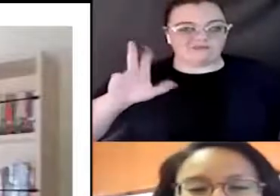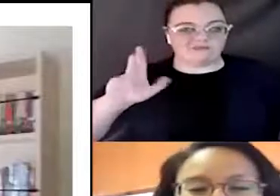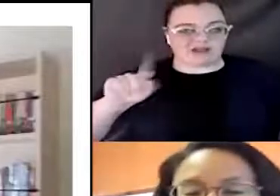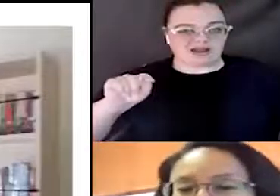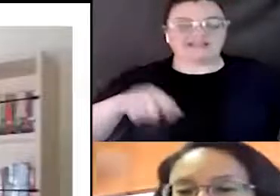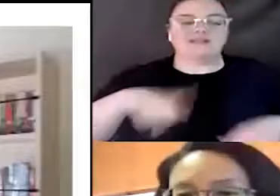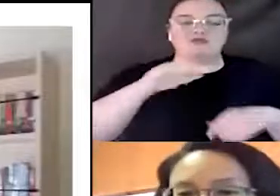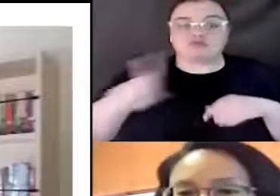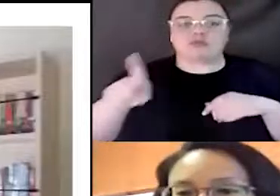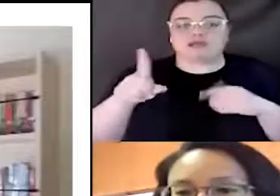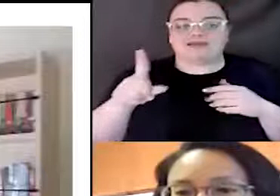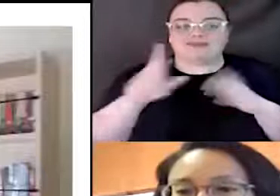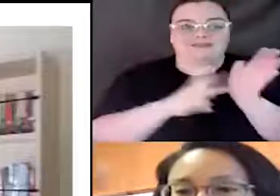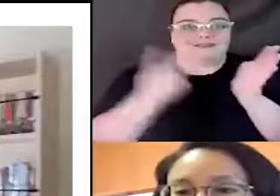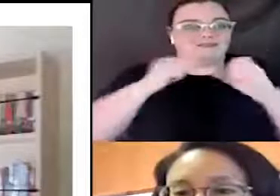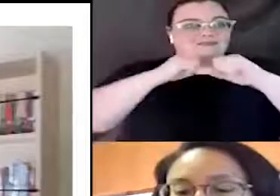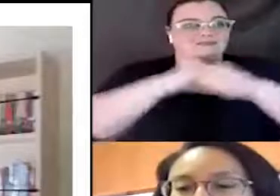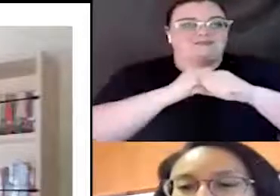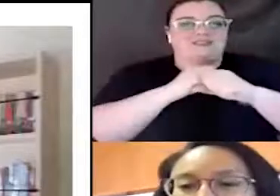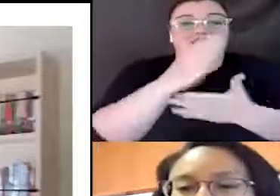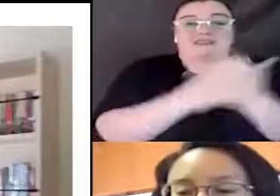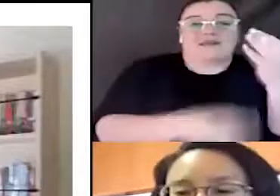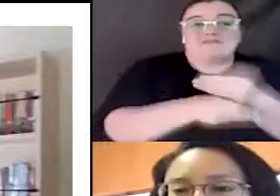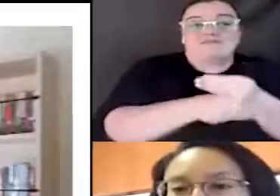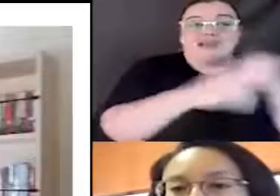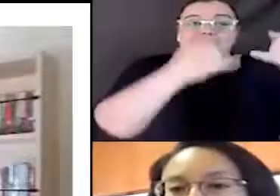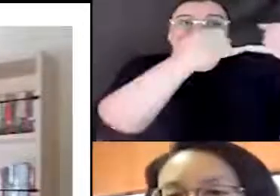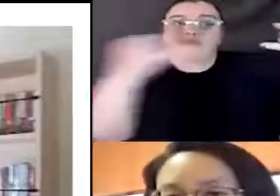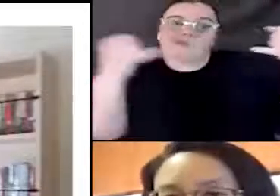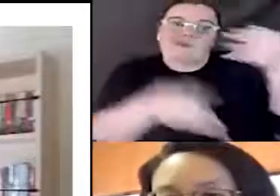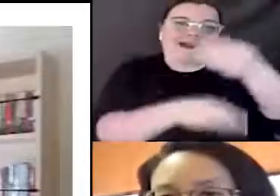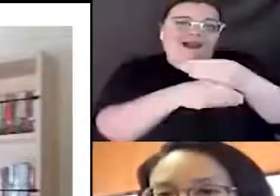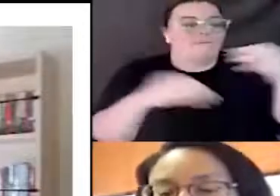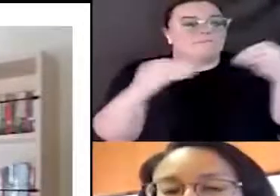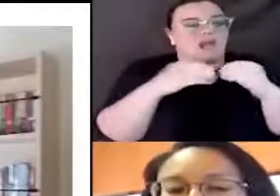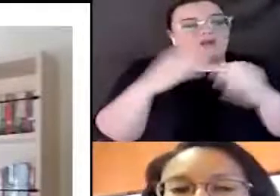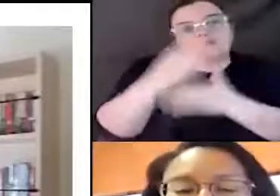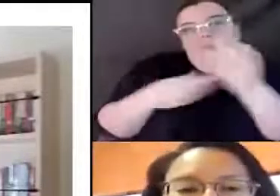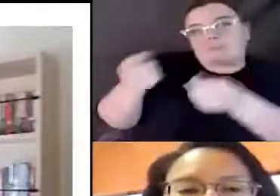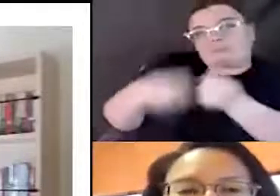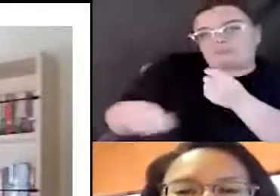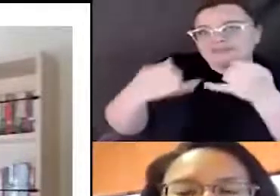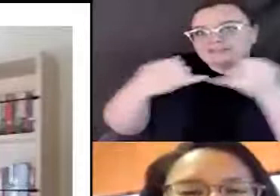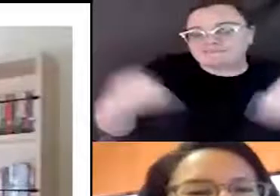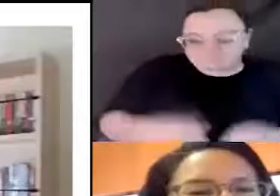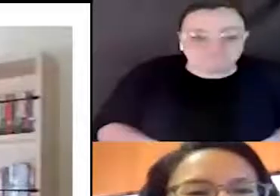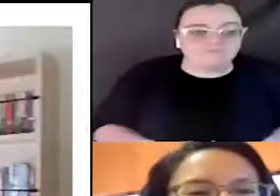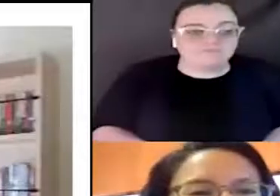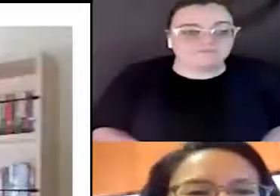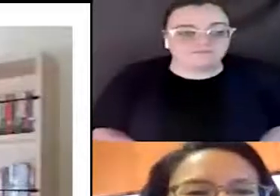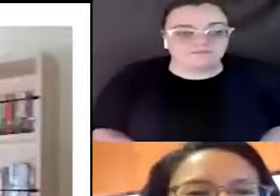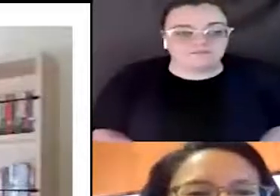secured. So for some of them, put the strap on in addition to it. And then for some of them, put the strap on separately. And the next slide.